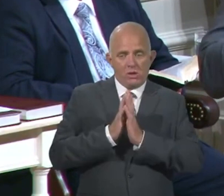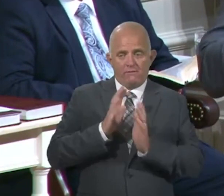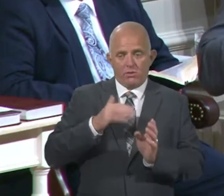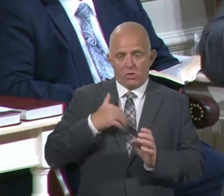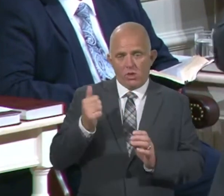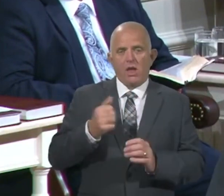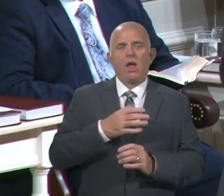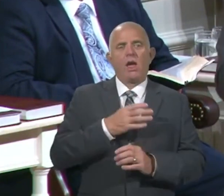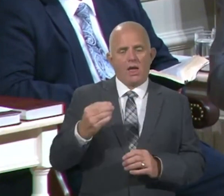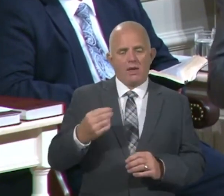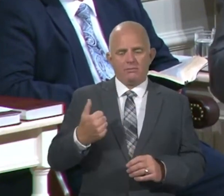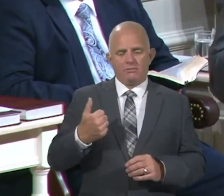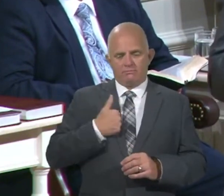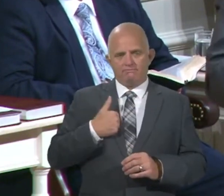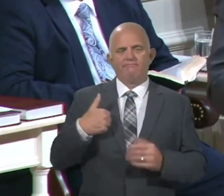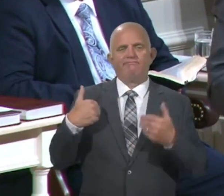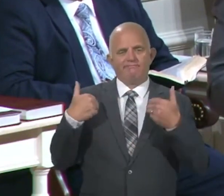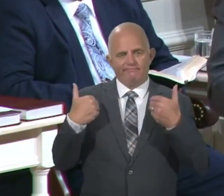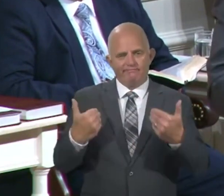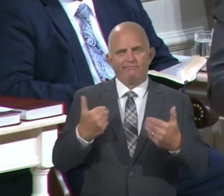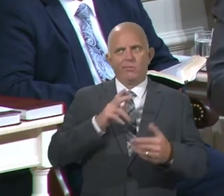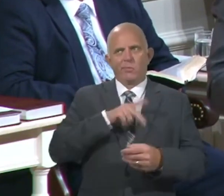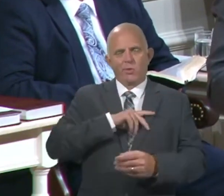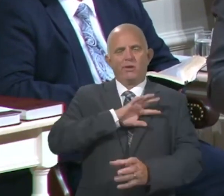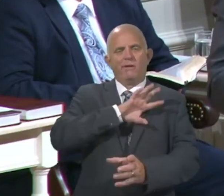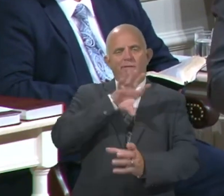be personally involved. I need to do my part.